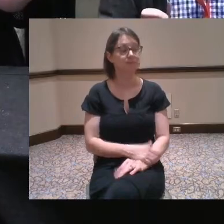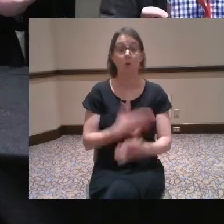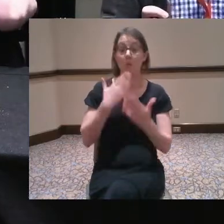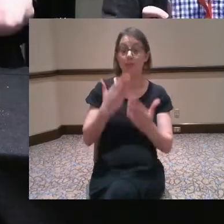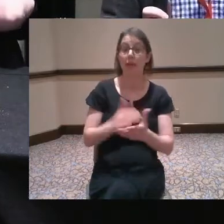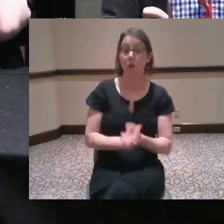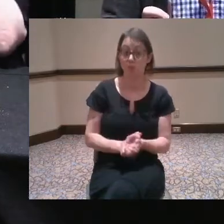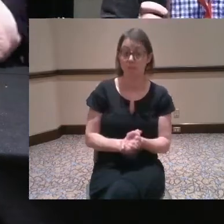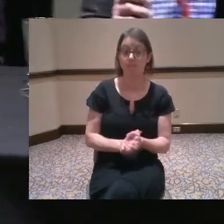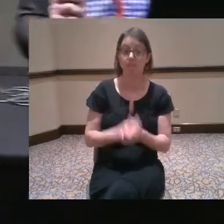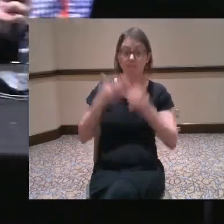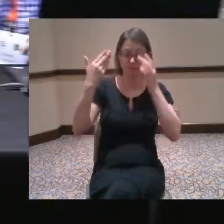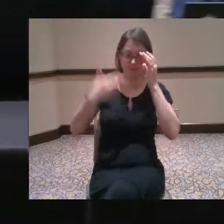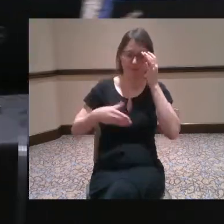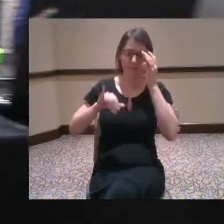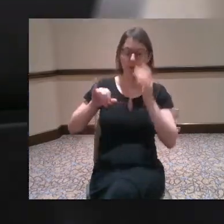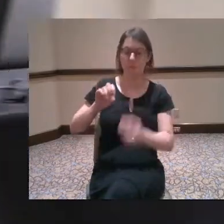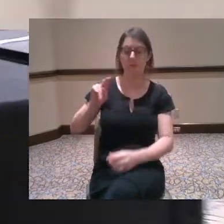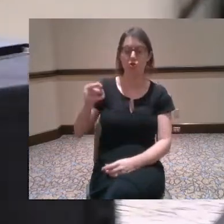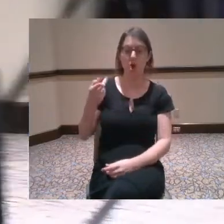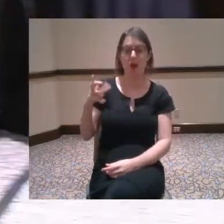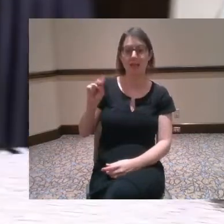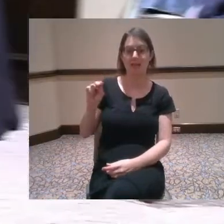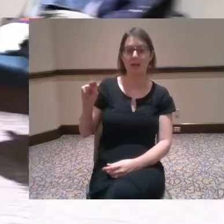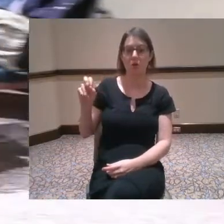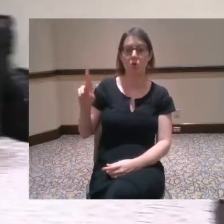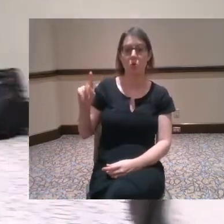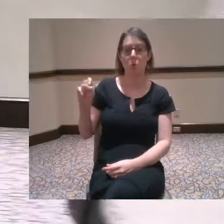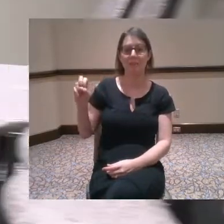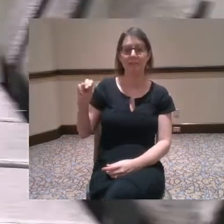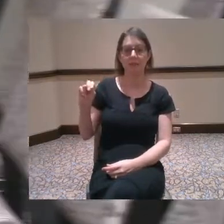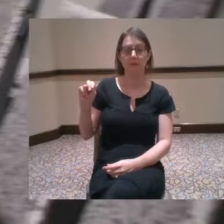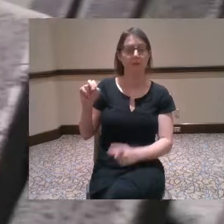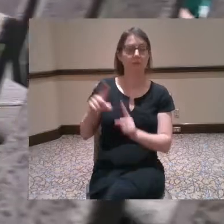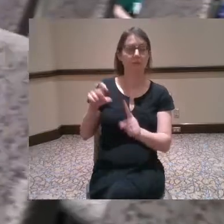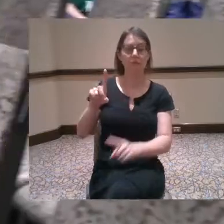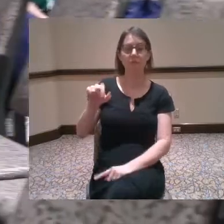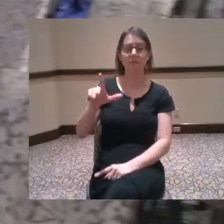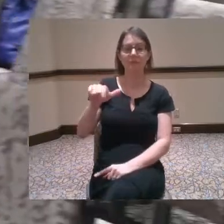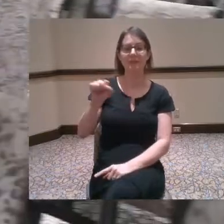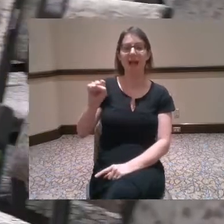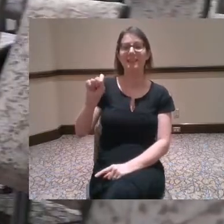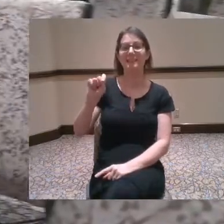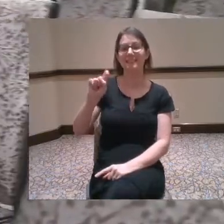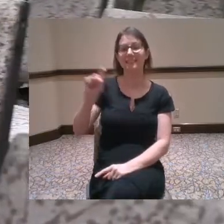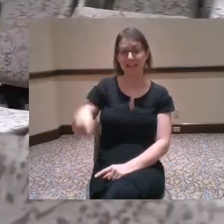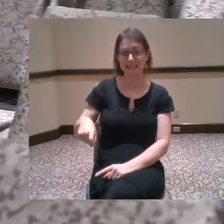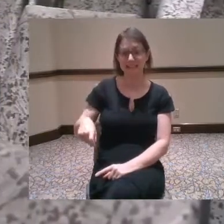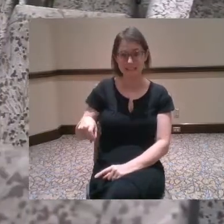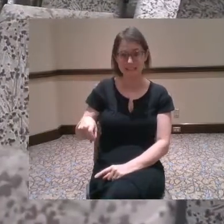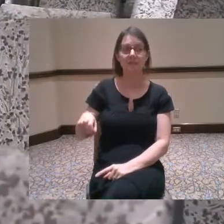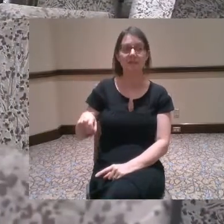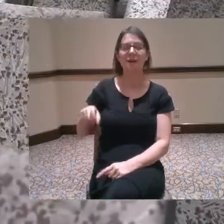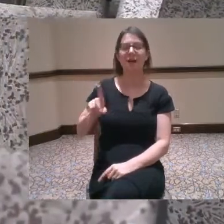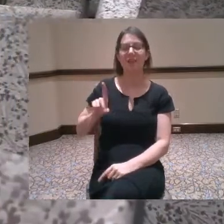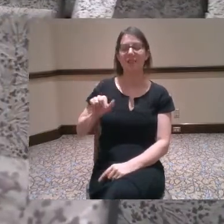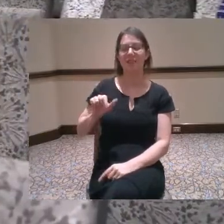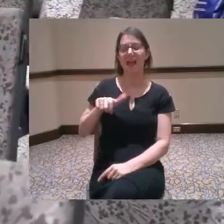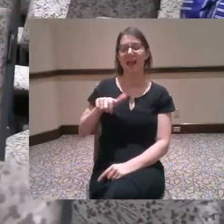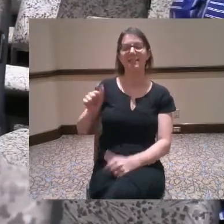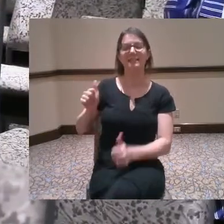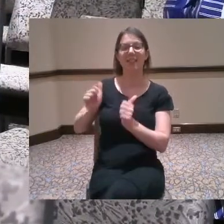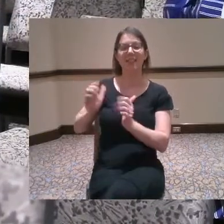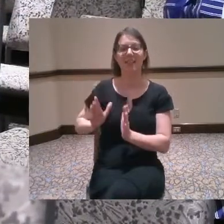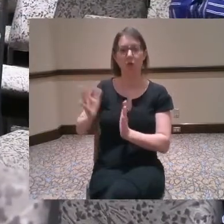Thank you. My name is Jonathan Norton. I'm from Dallas, Texas. I'm the playwright in residence at the Dallas Theater Center.